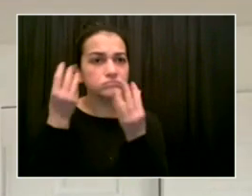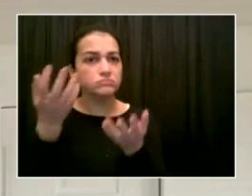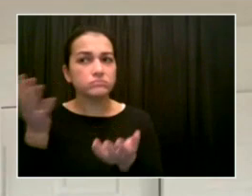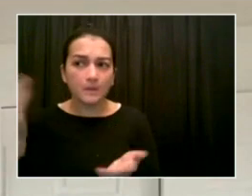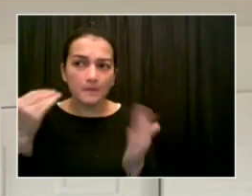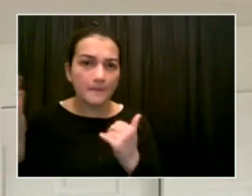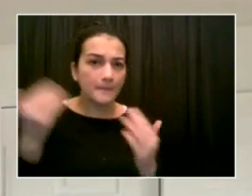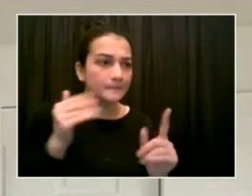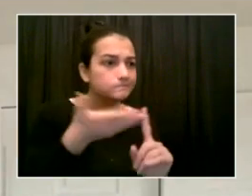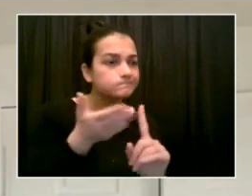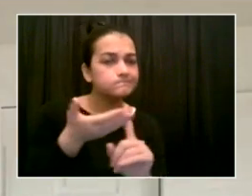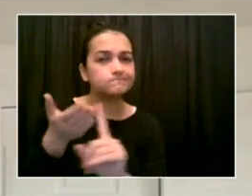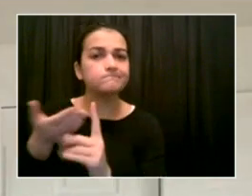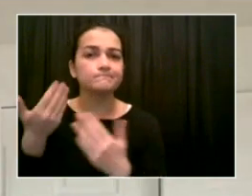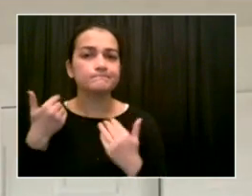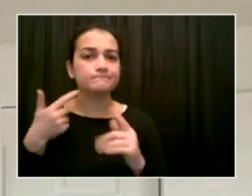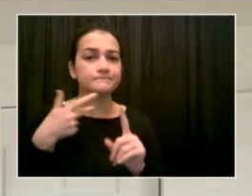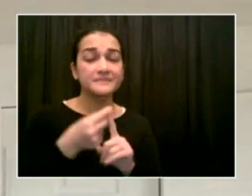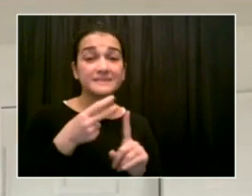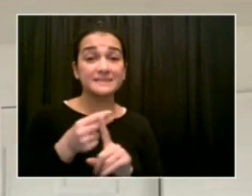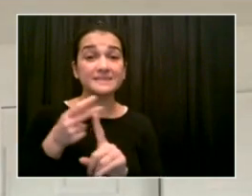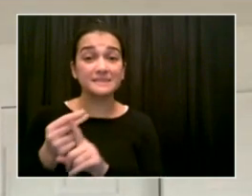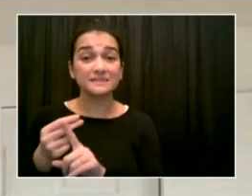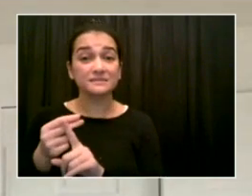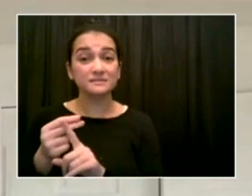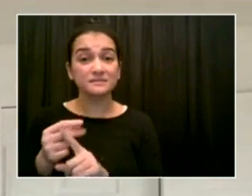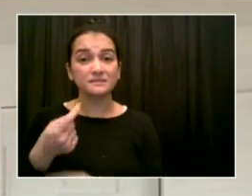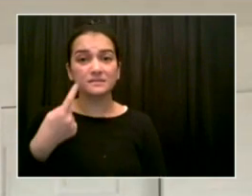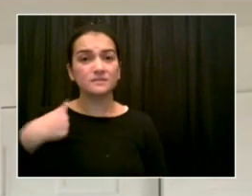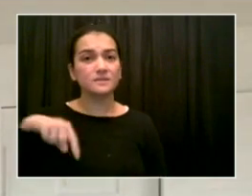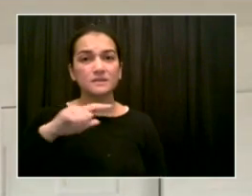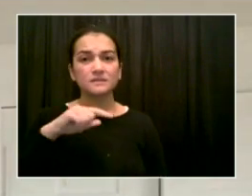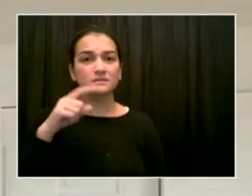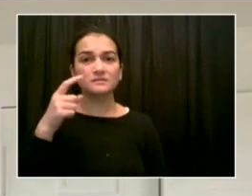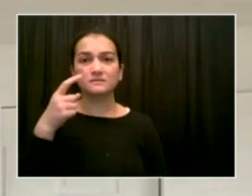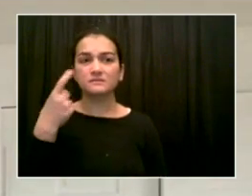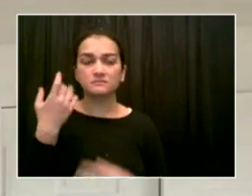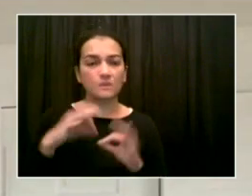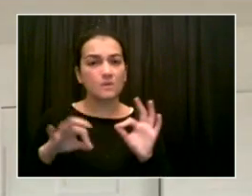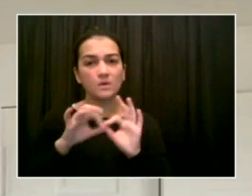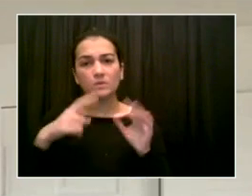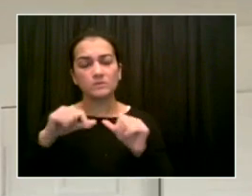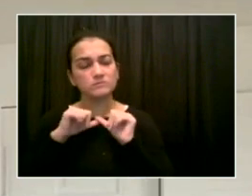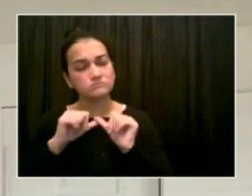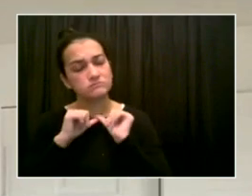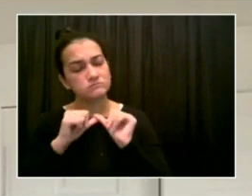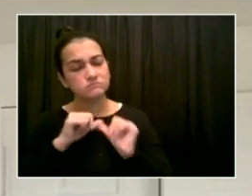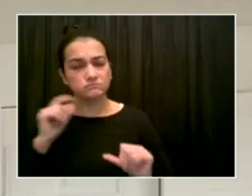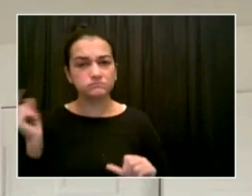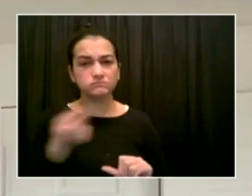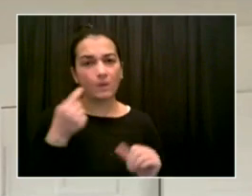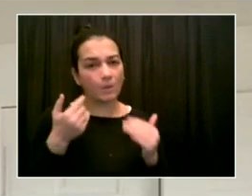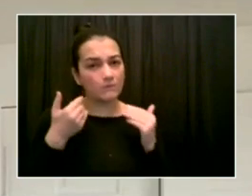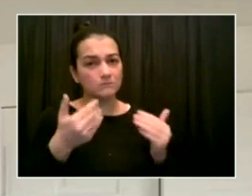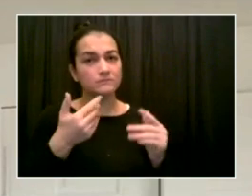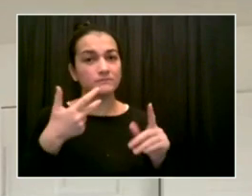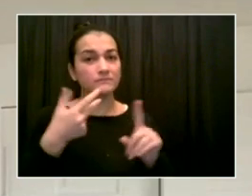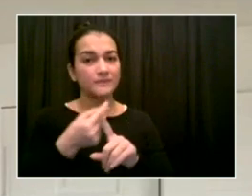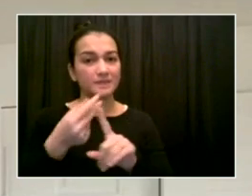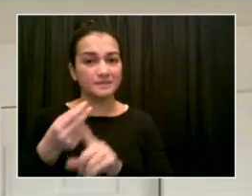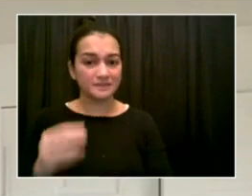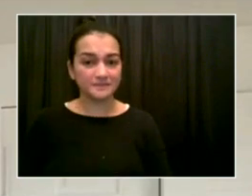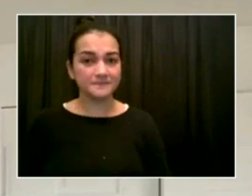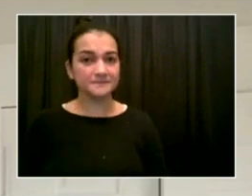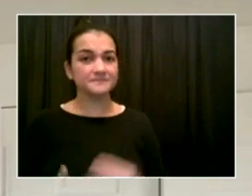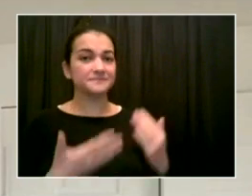Yorker receives their booster shot. So I want to take this opportunity to thank the Department of Health and Mental Hygiene and, of course, New York City Health